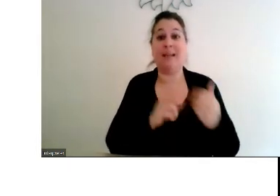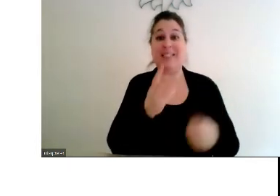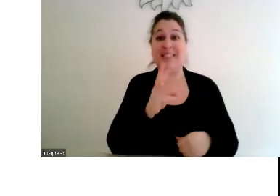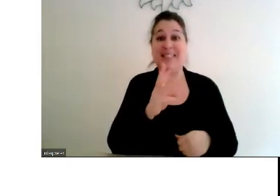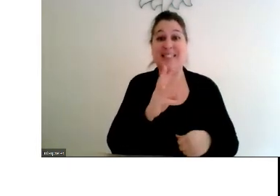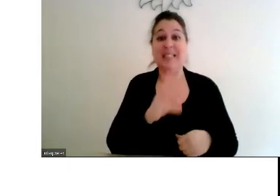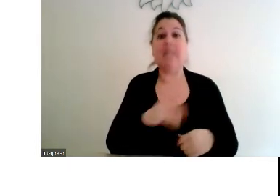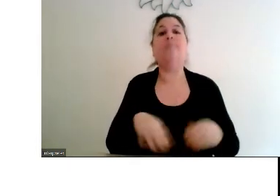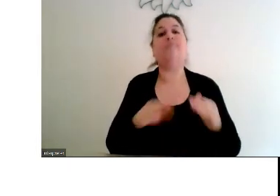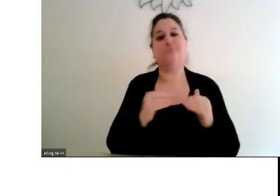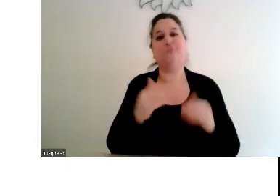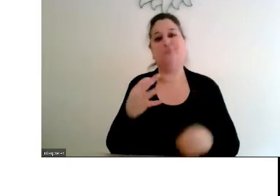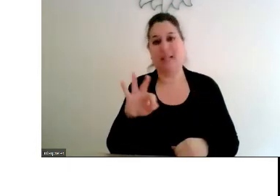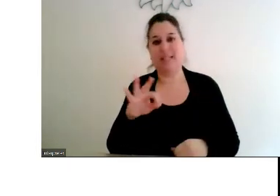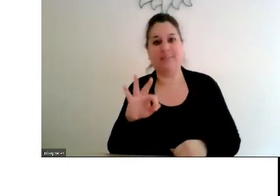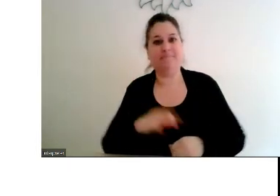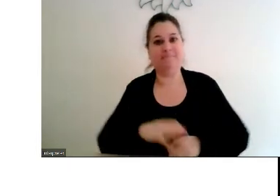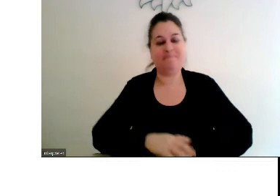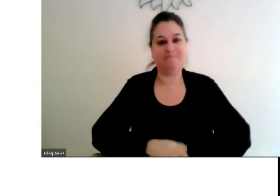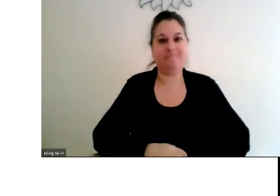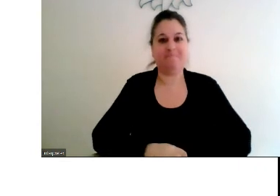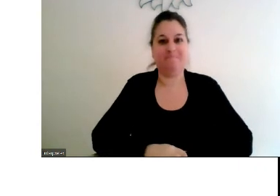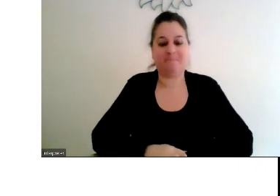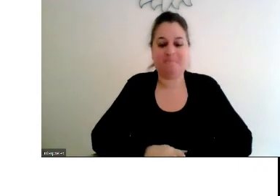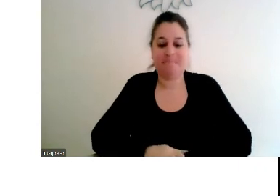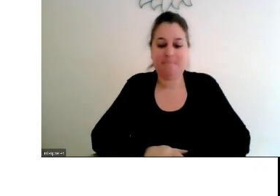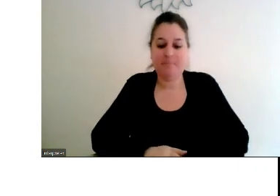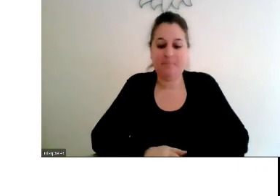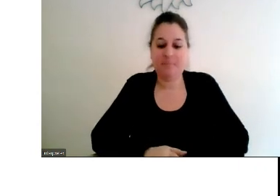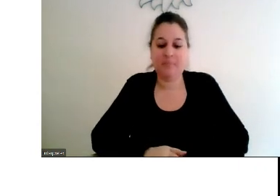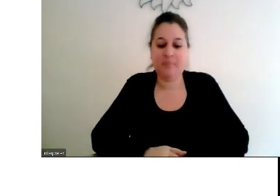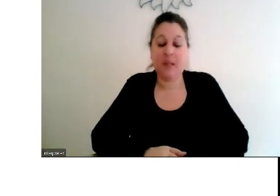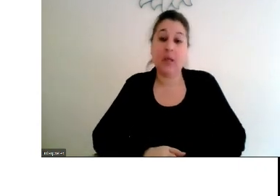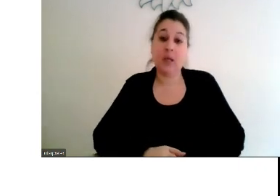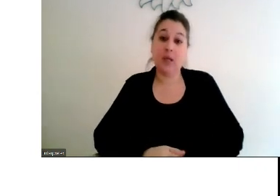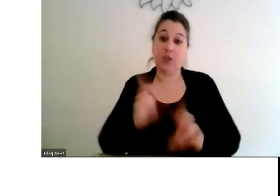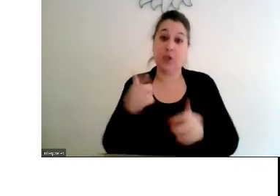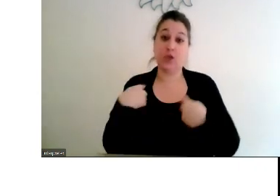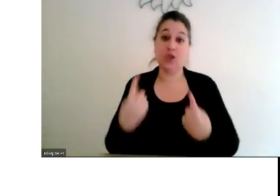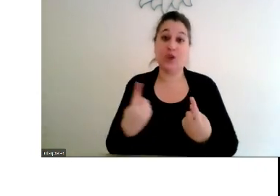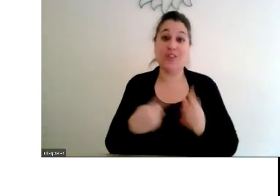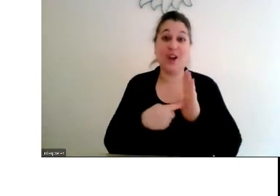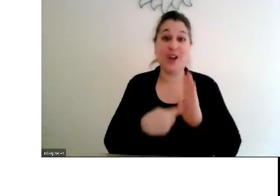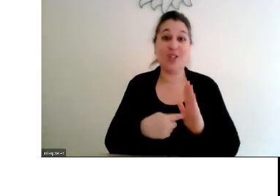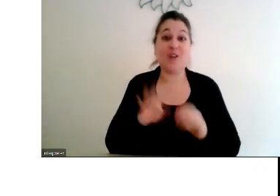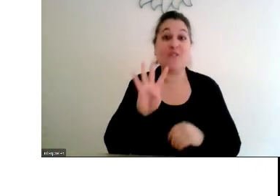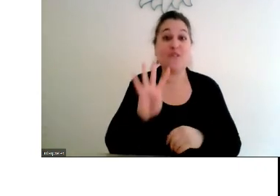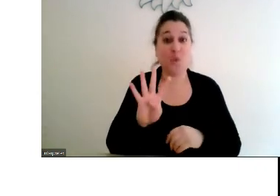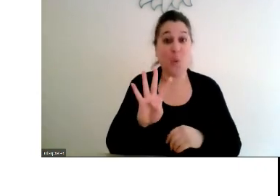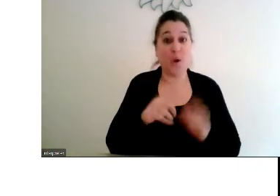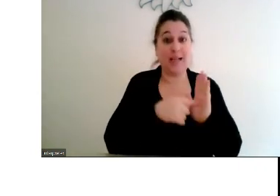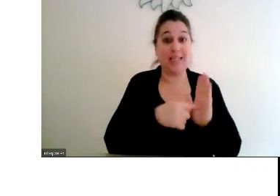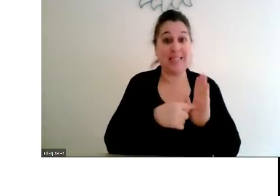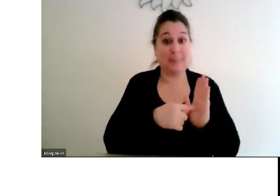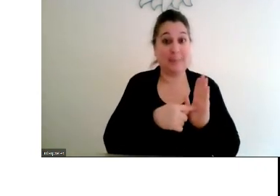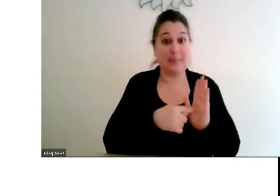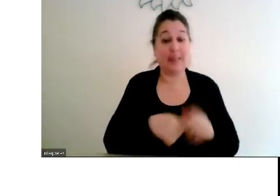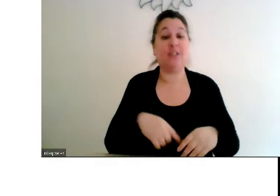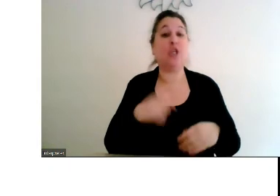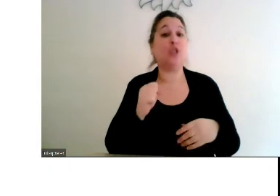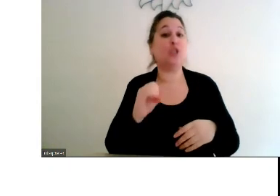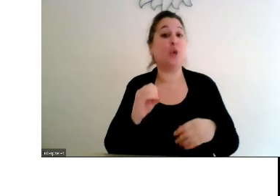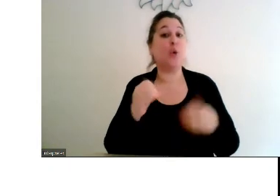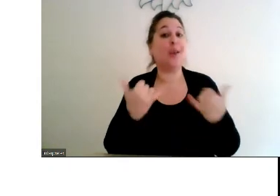All right, so we've done 4 examples already. The next example, I'm going to have you